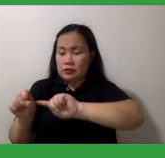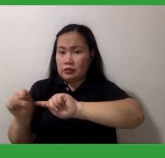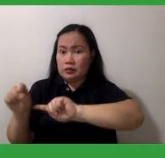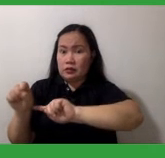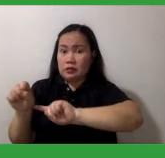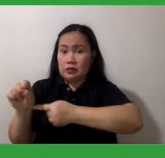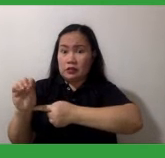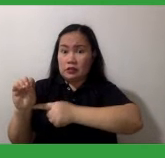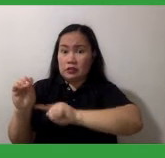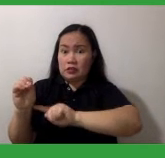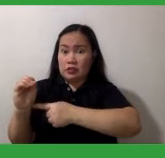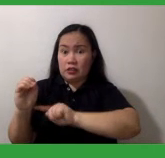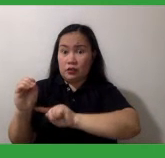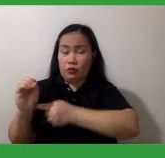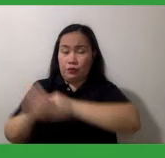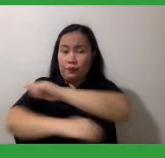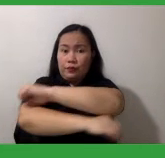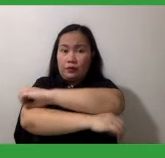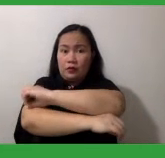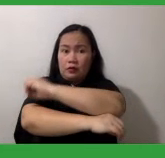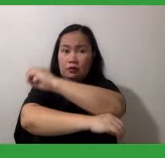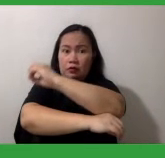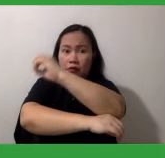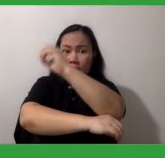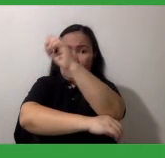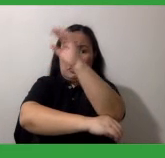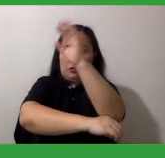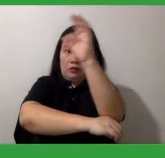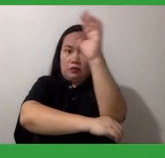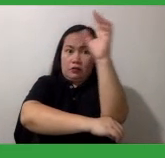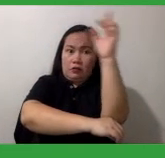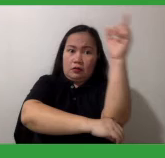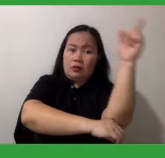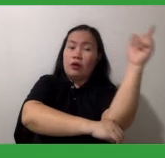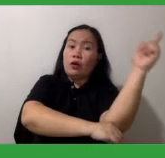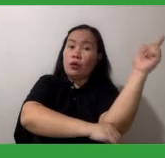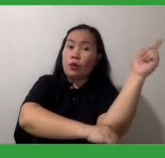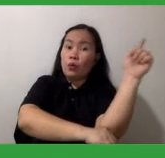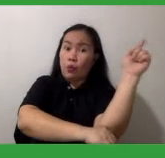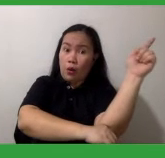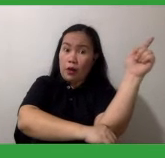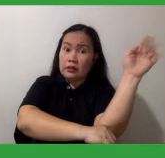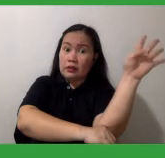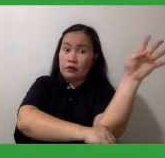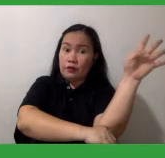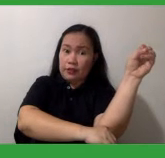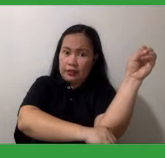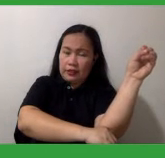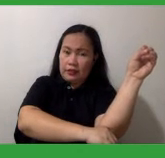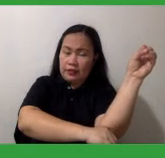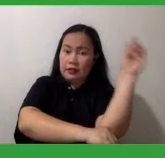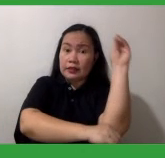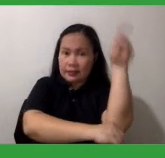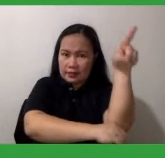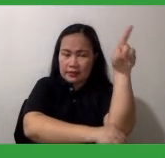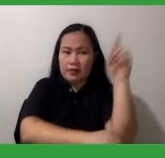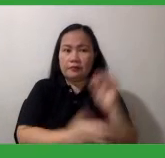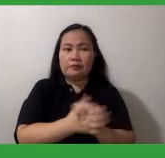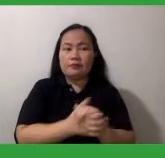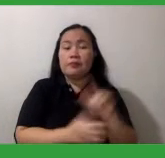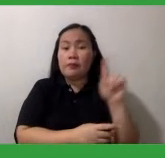angle BAE sa 140. So, therefore, angle BAE is equal to